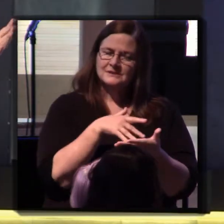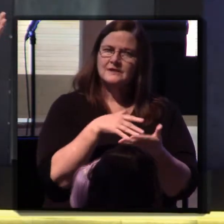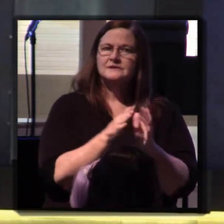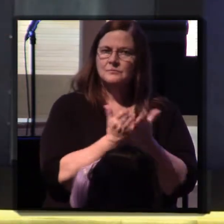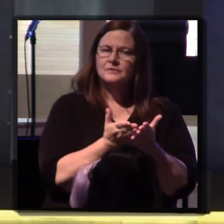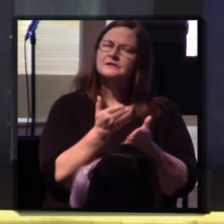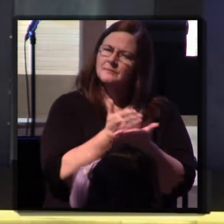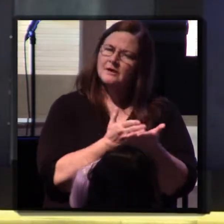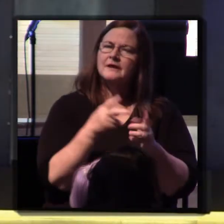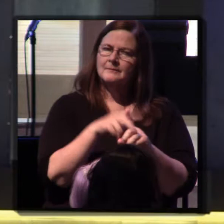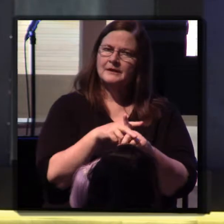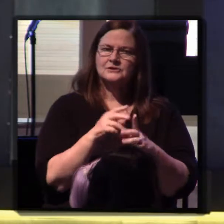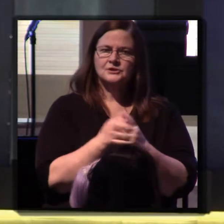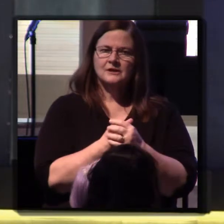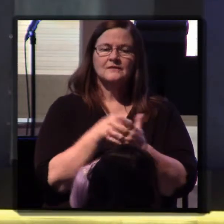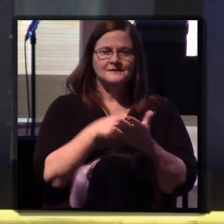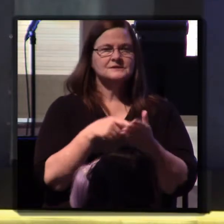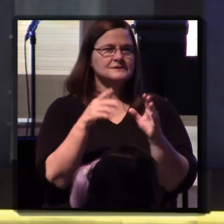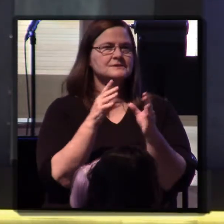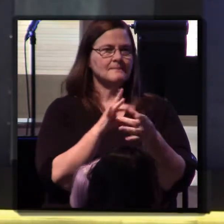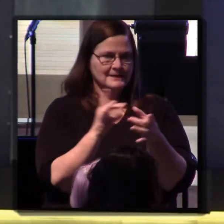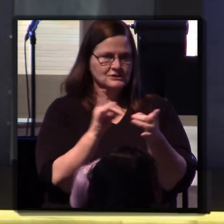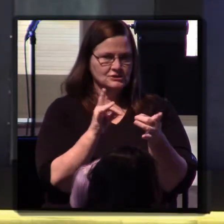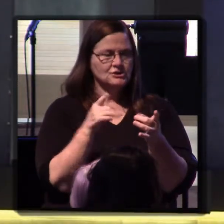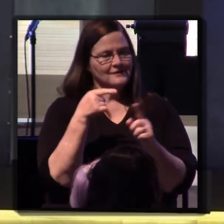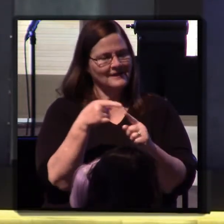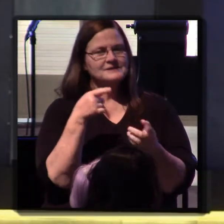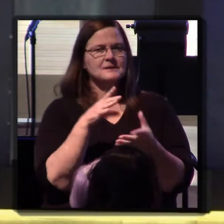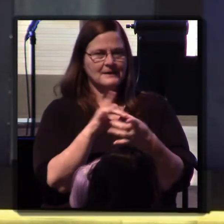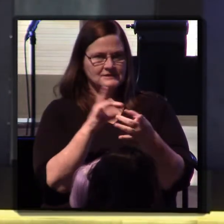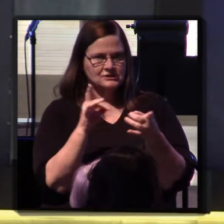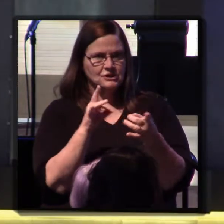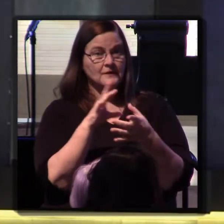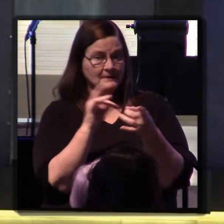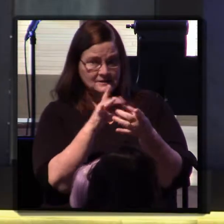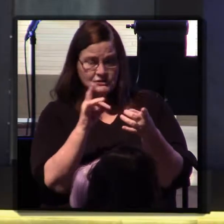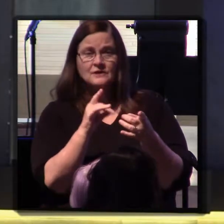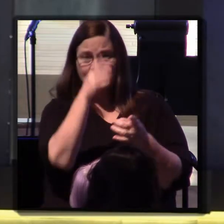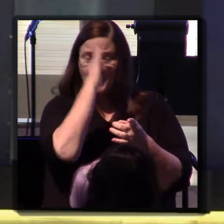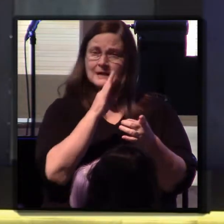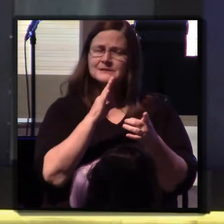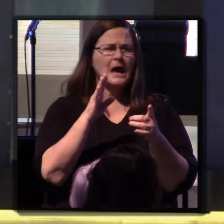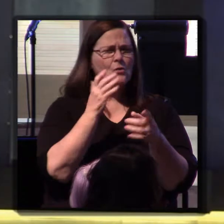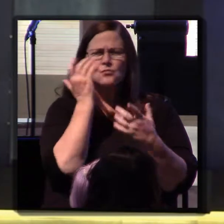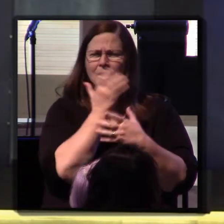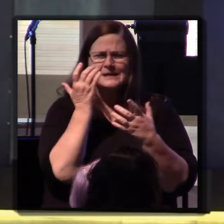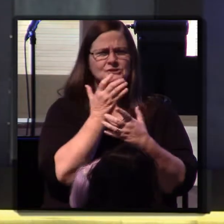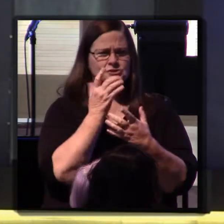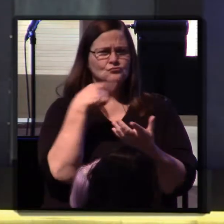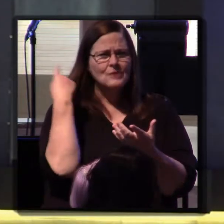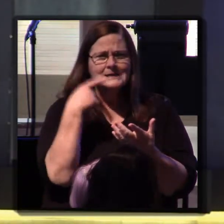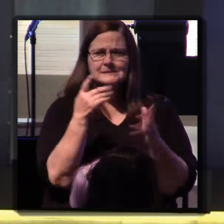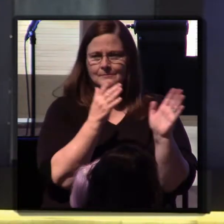again these weeks, but I'm convinced more and more as we study this book, this is part of the application. This is the message. This